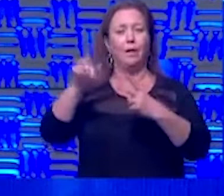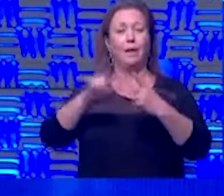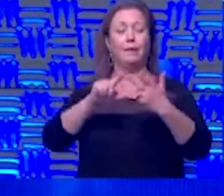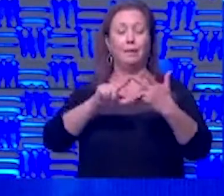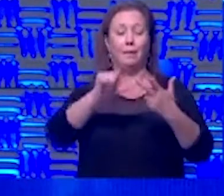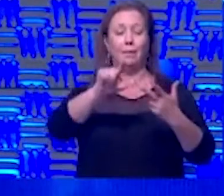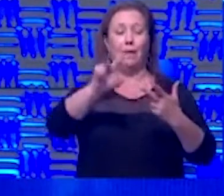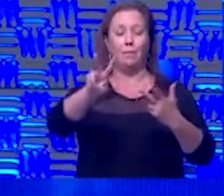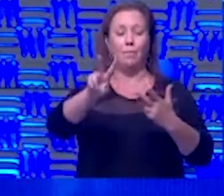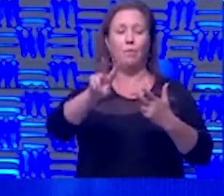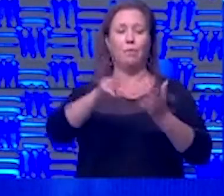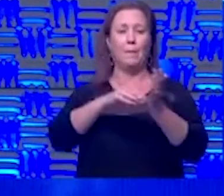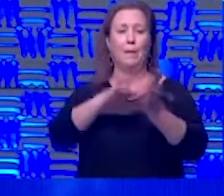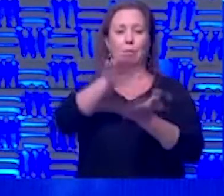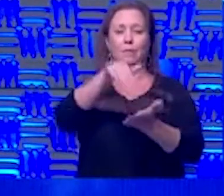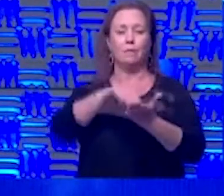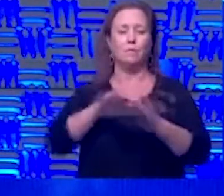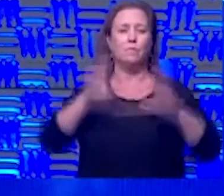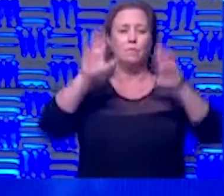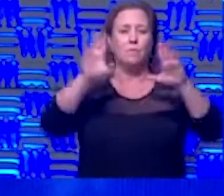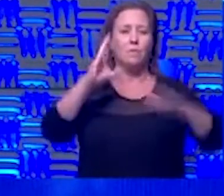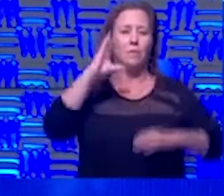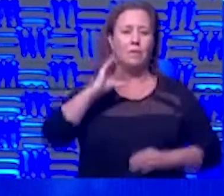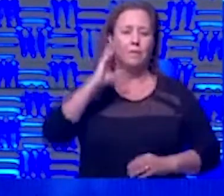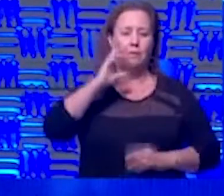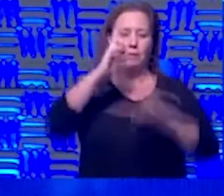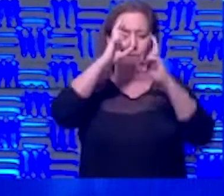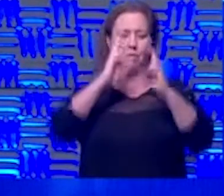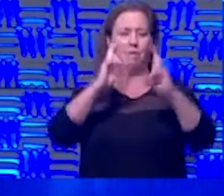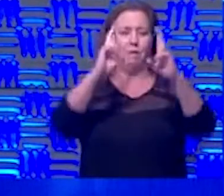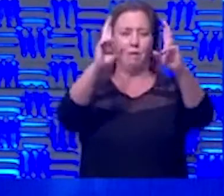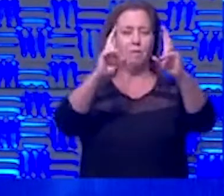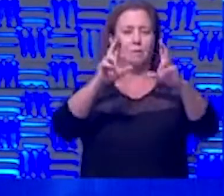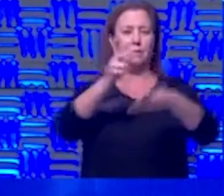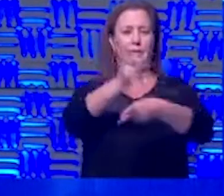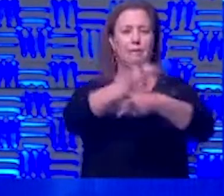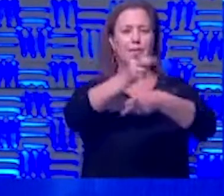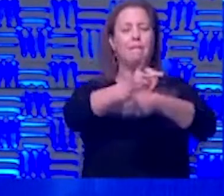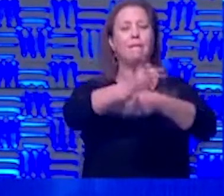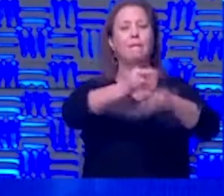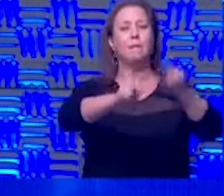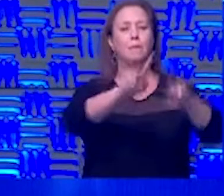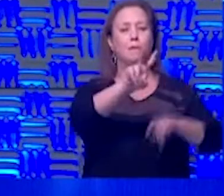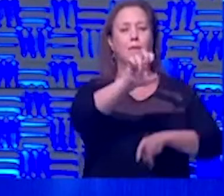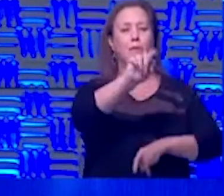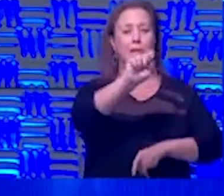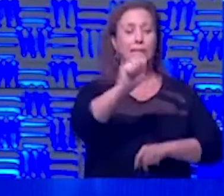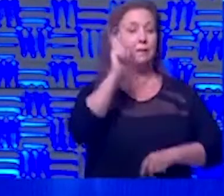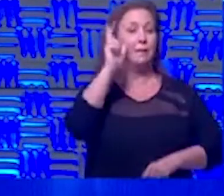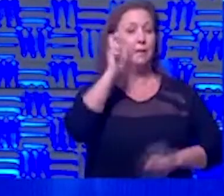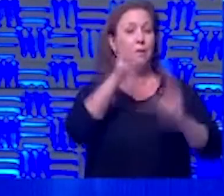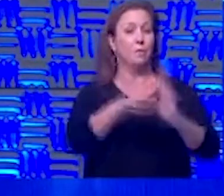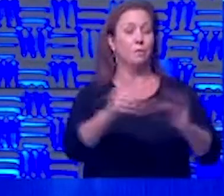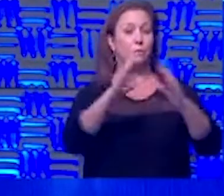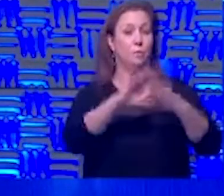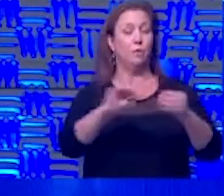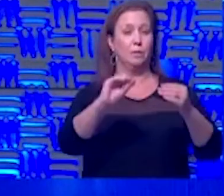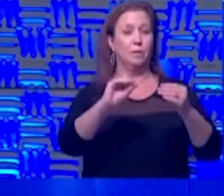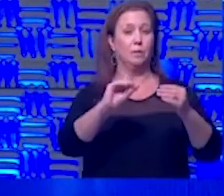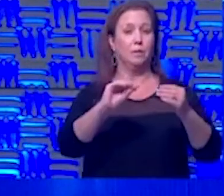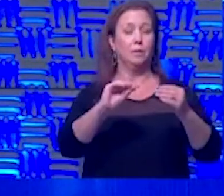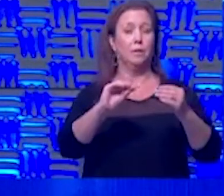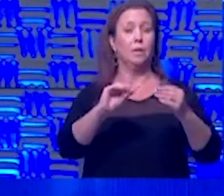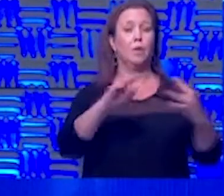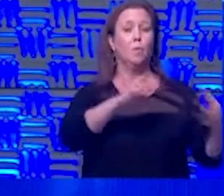And I have to tell you what a great experience that always was. And it was an honor to take care of folks and often hear stories from when I started in the World War